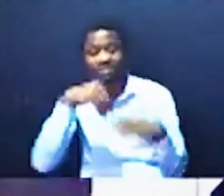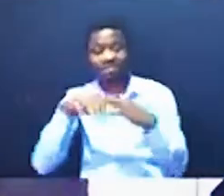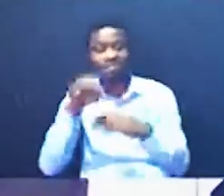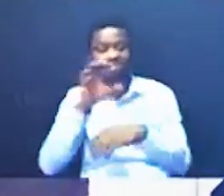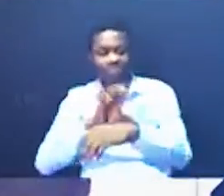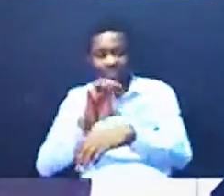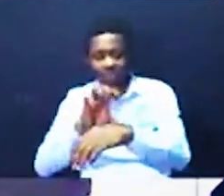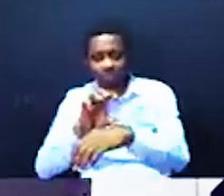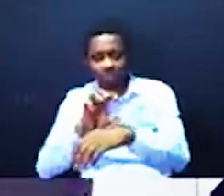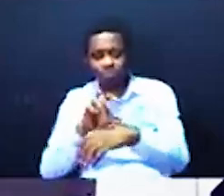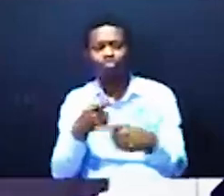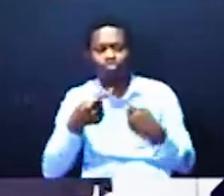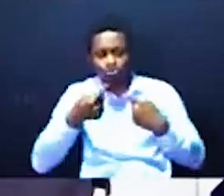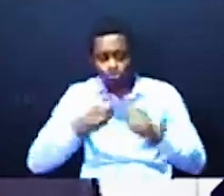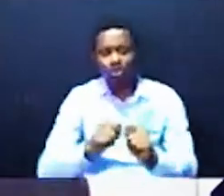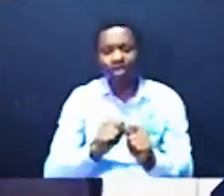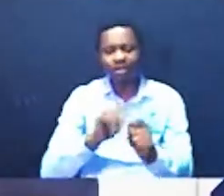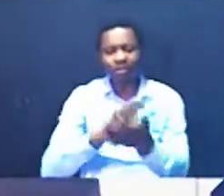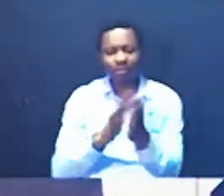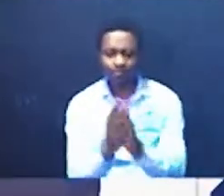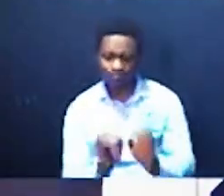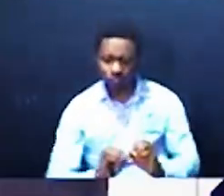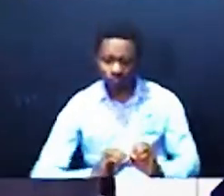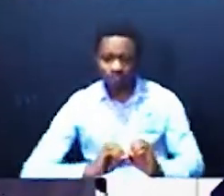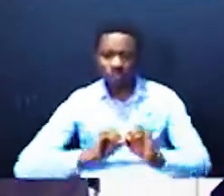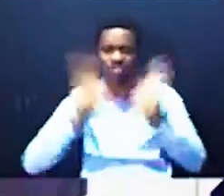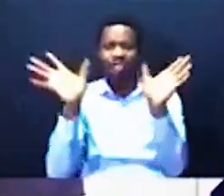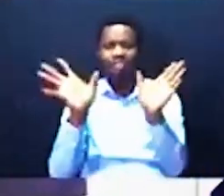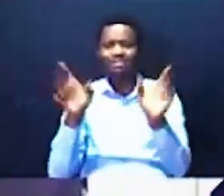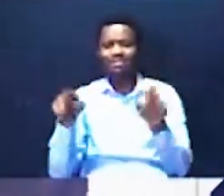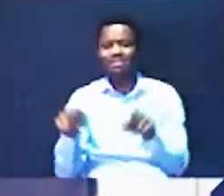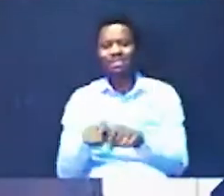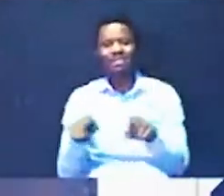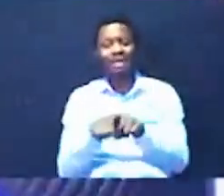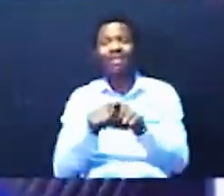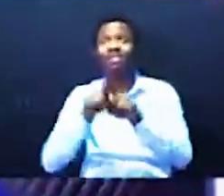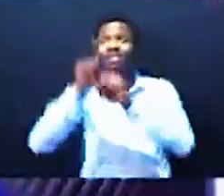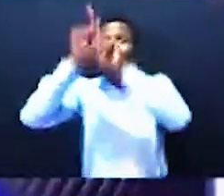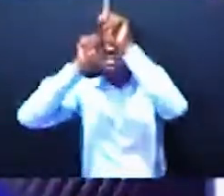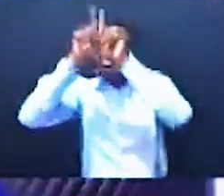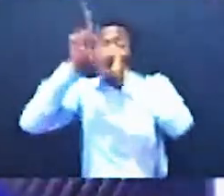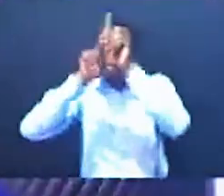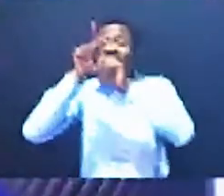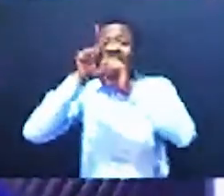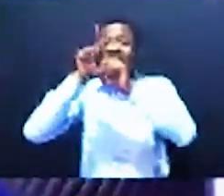pollution, let us shine like stars